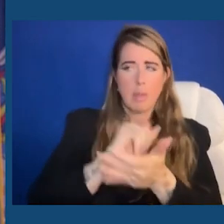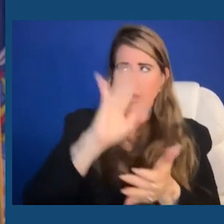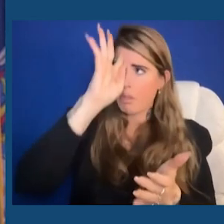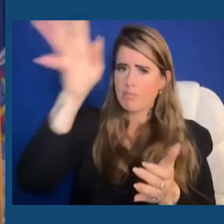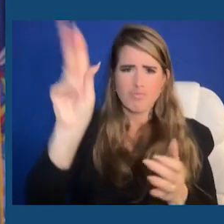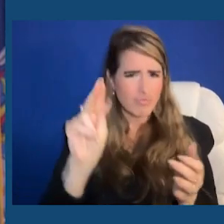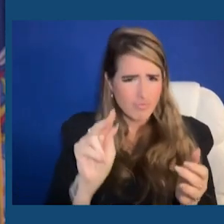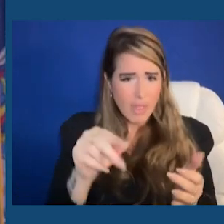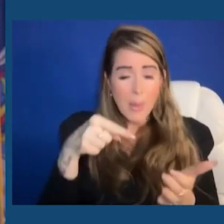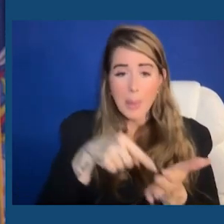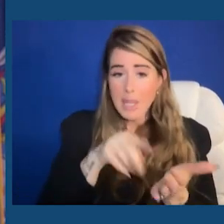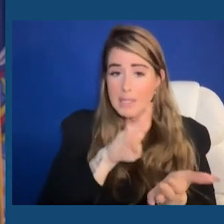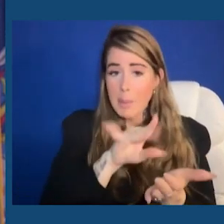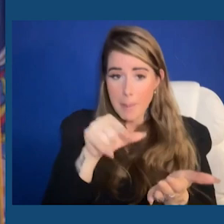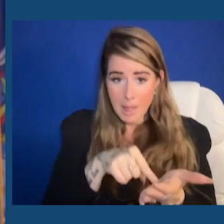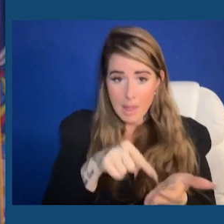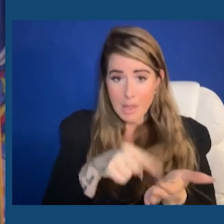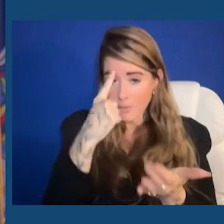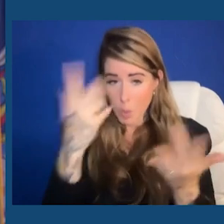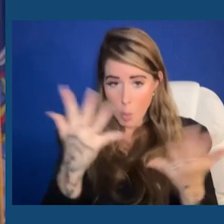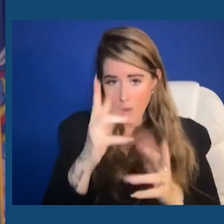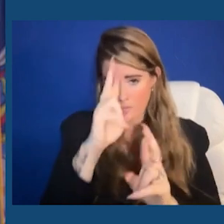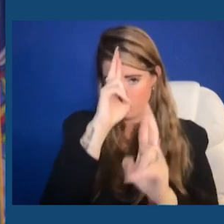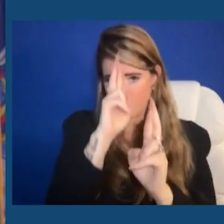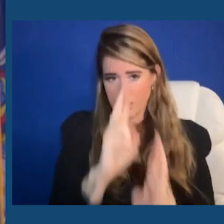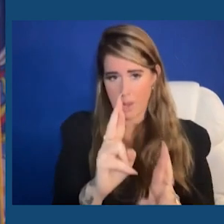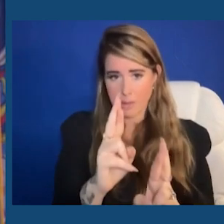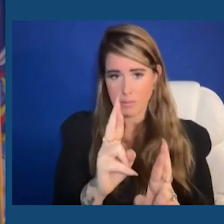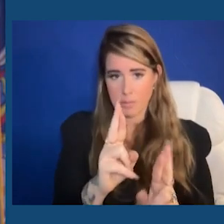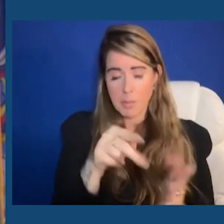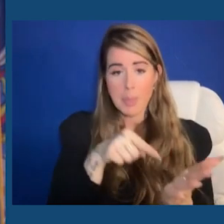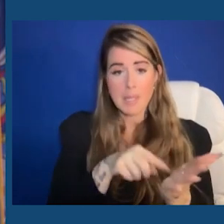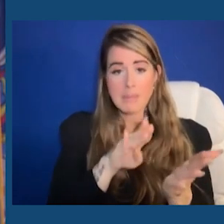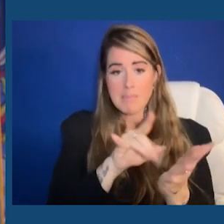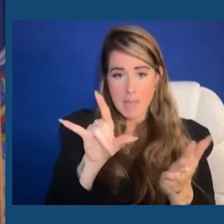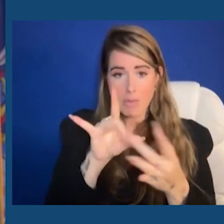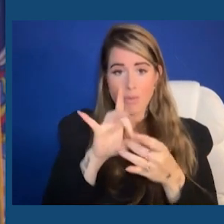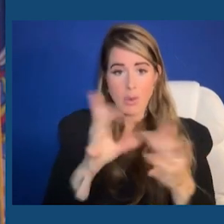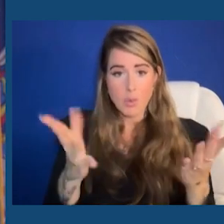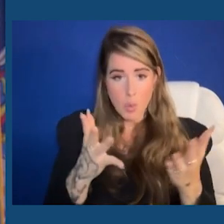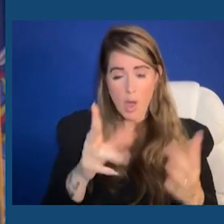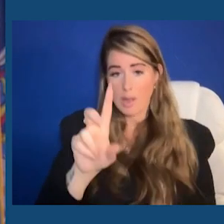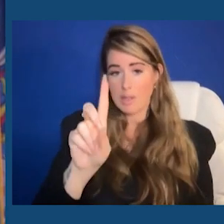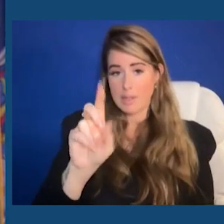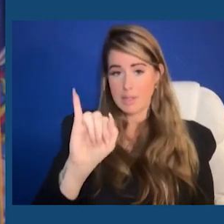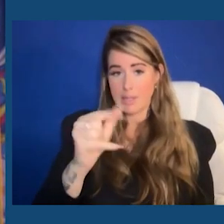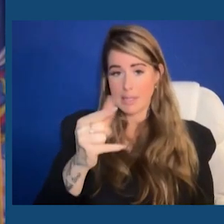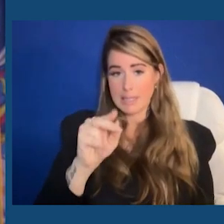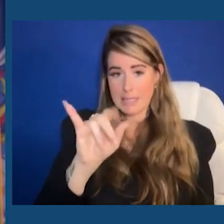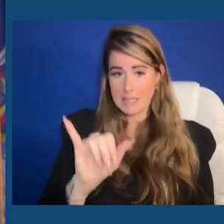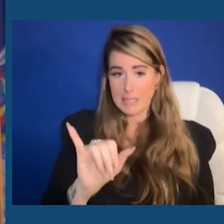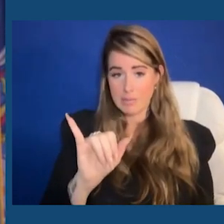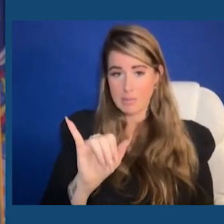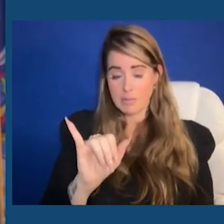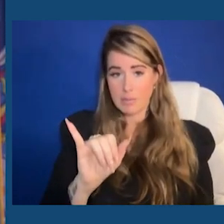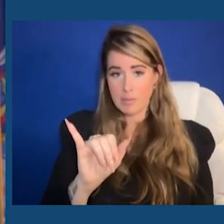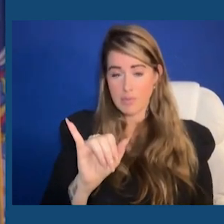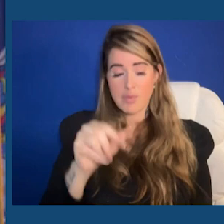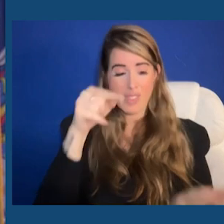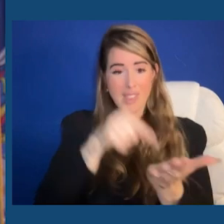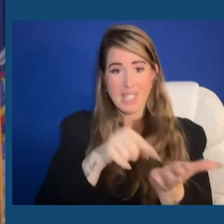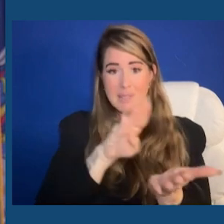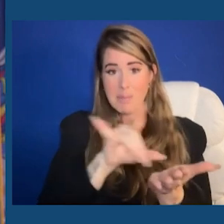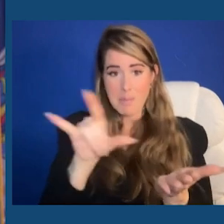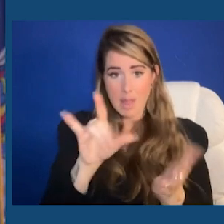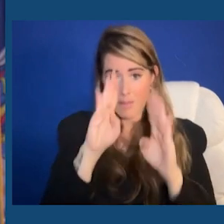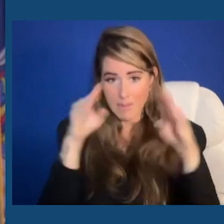It is about respect. It is about dignity. It is about those that were in